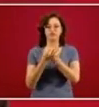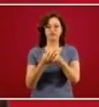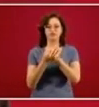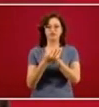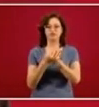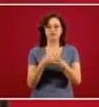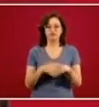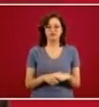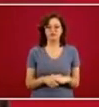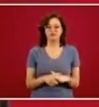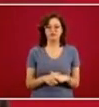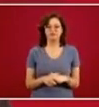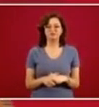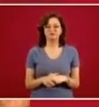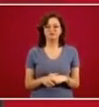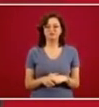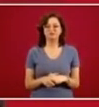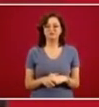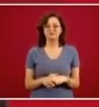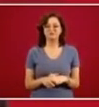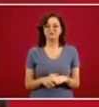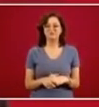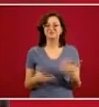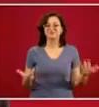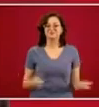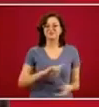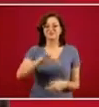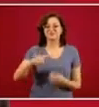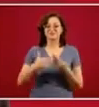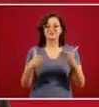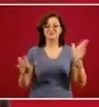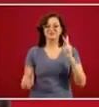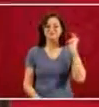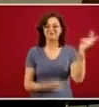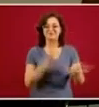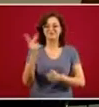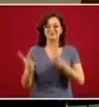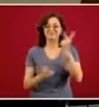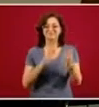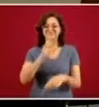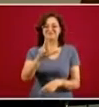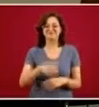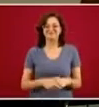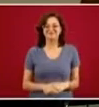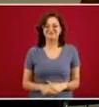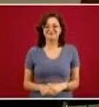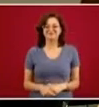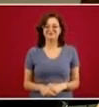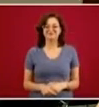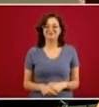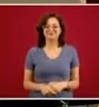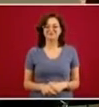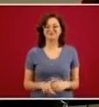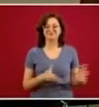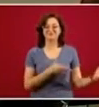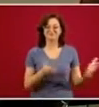diseases and civil protection in the individual, and then we will open the